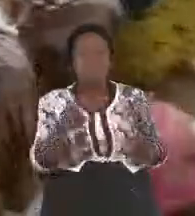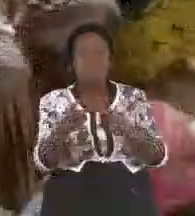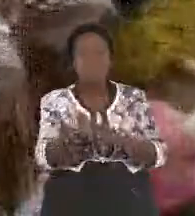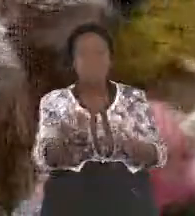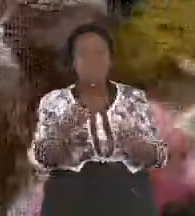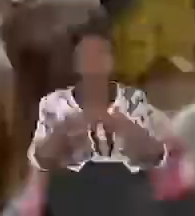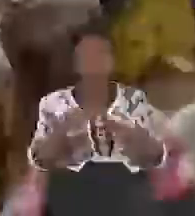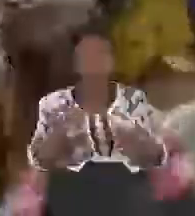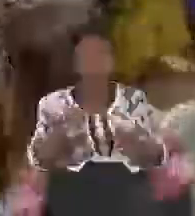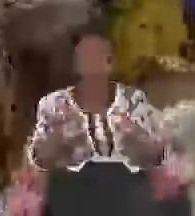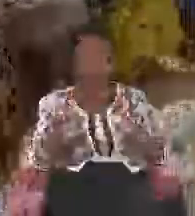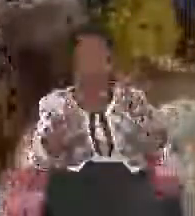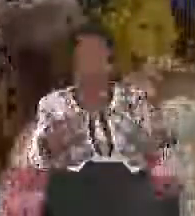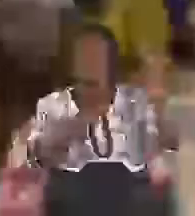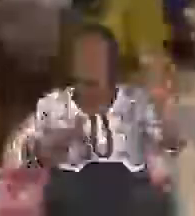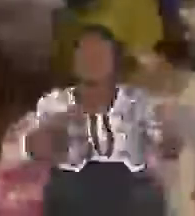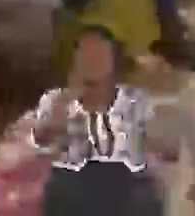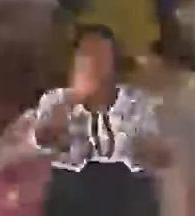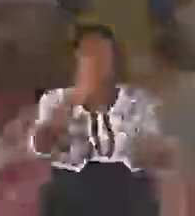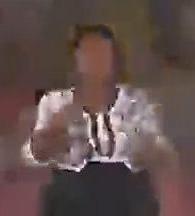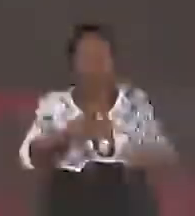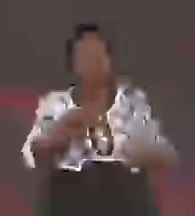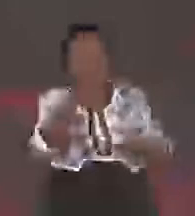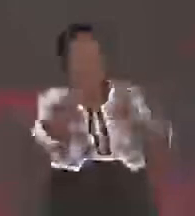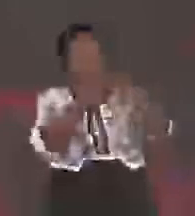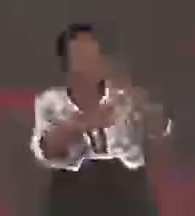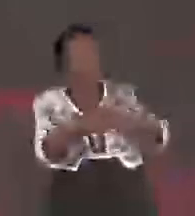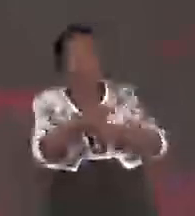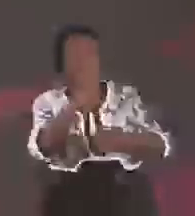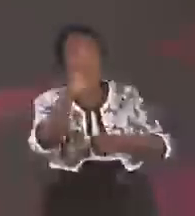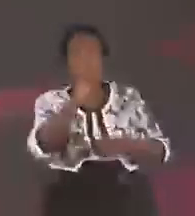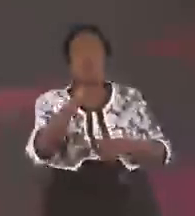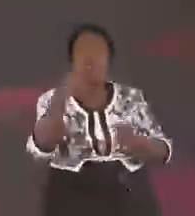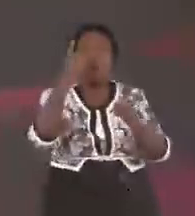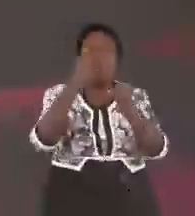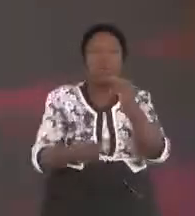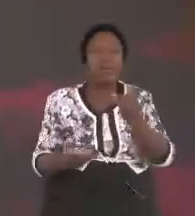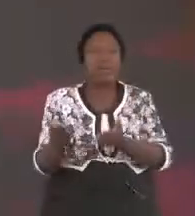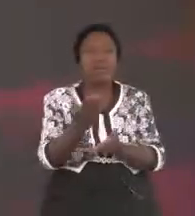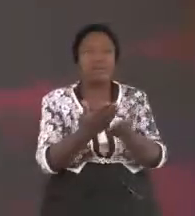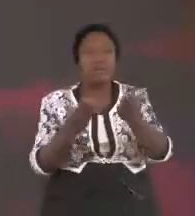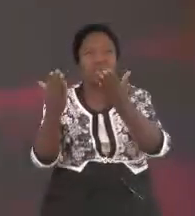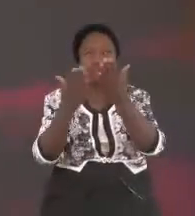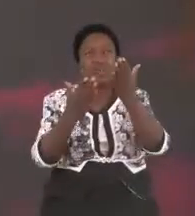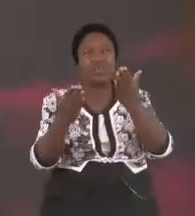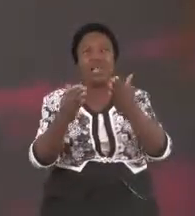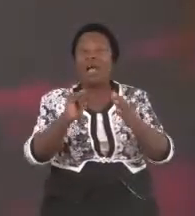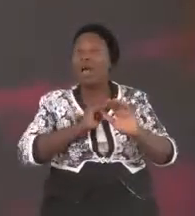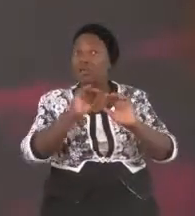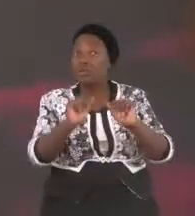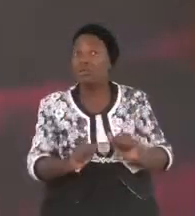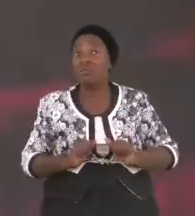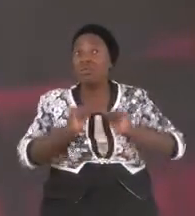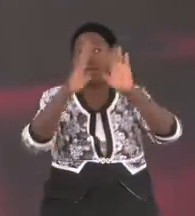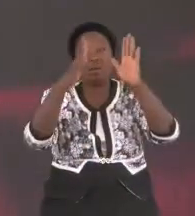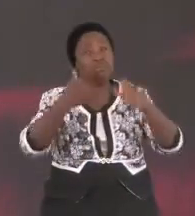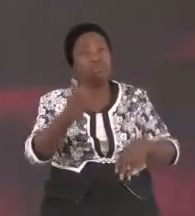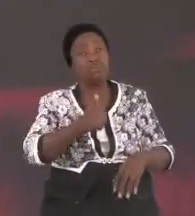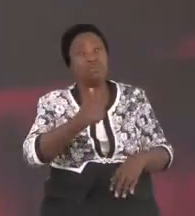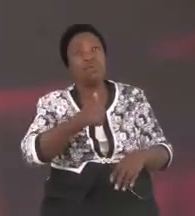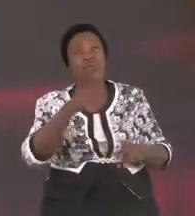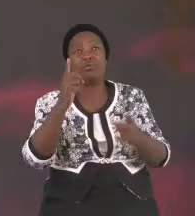Lord, you are my substitute. You are the final sacrifice. I surrender myself unto